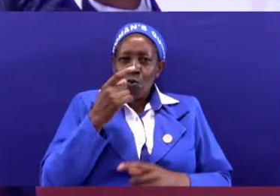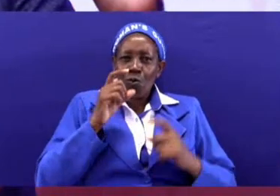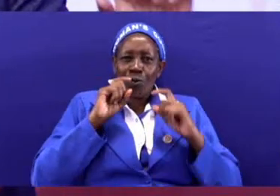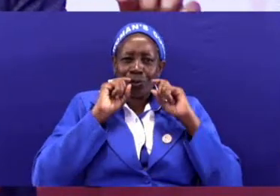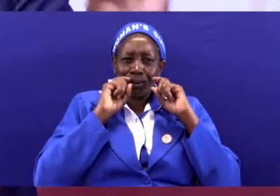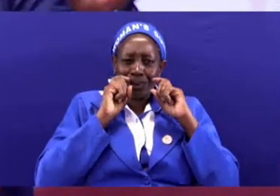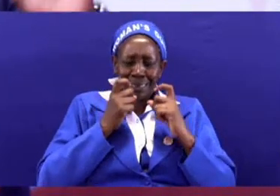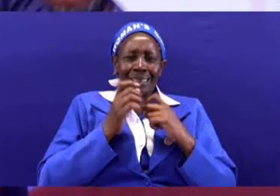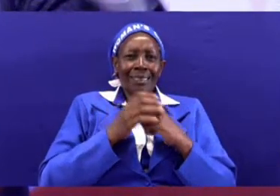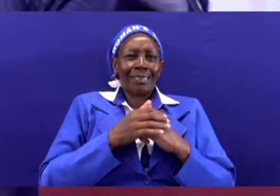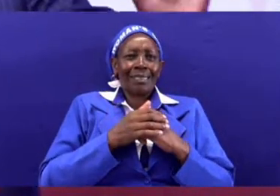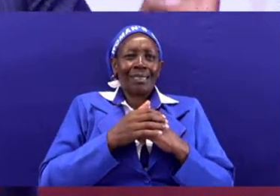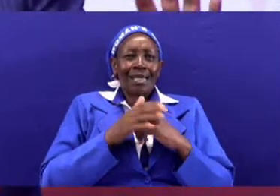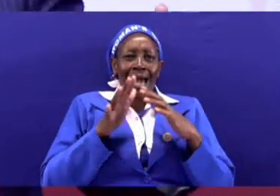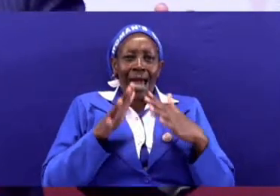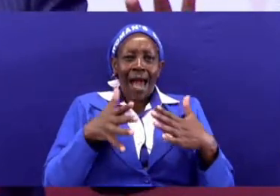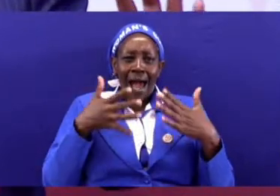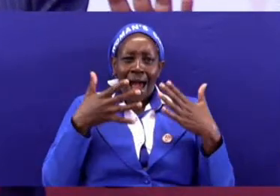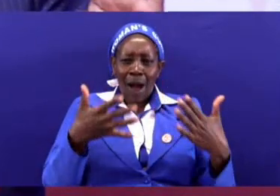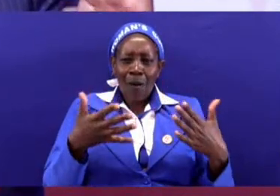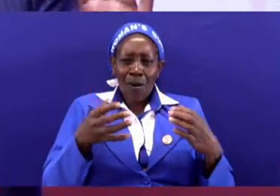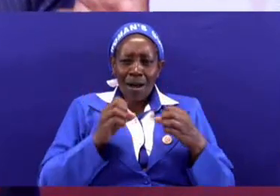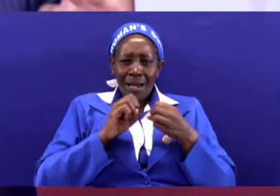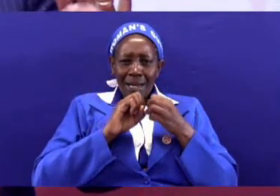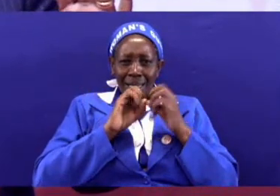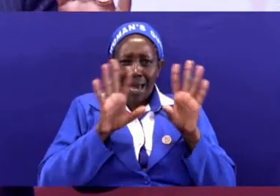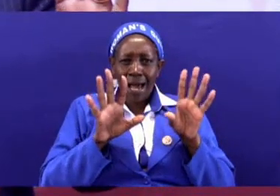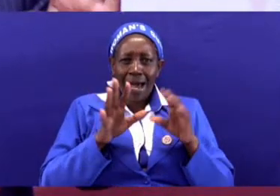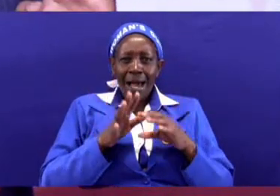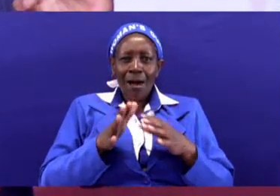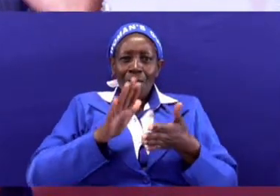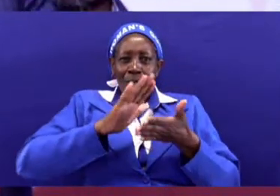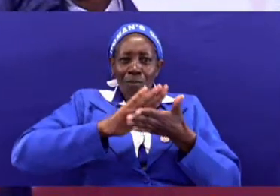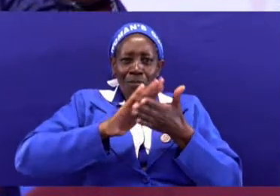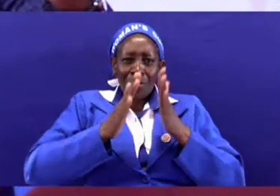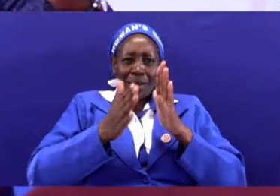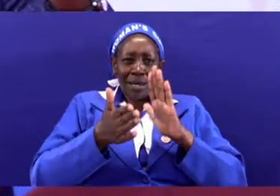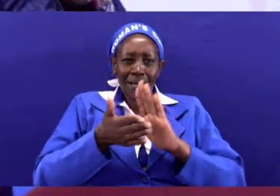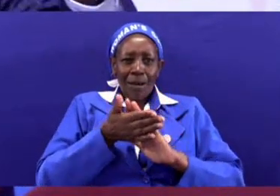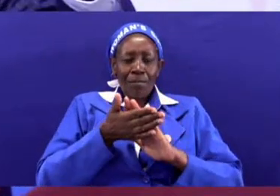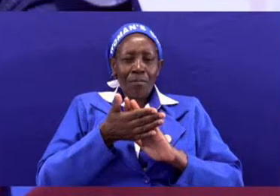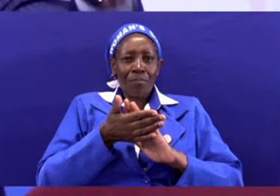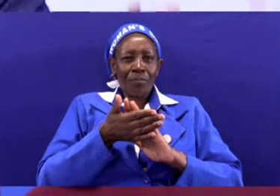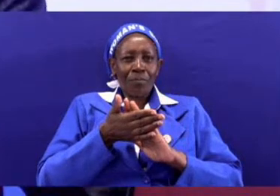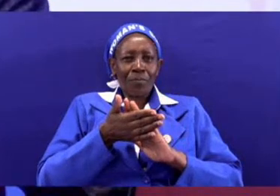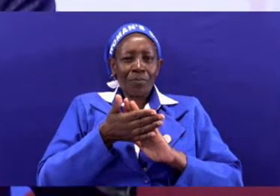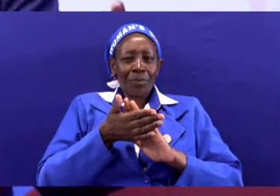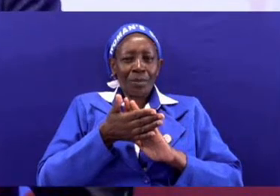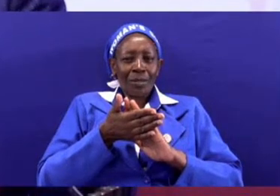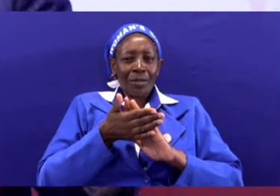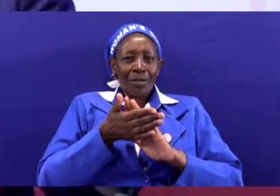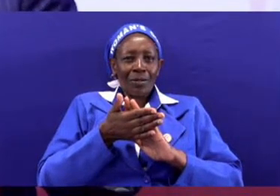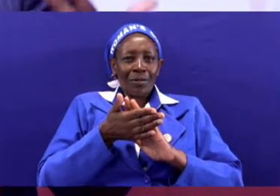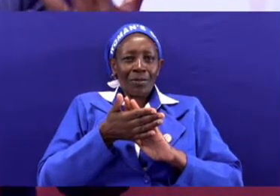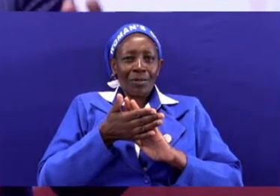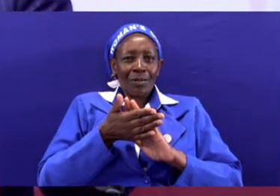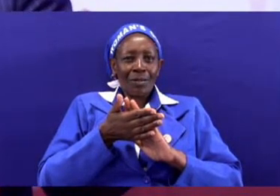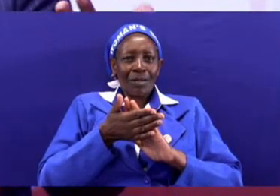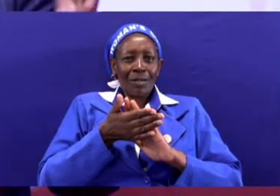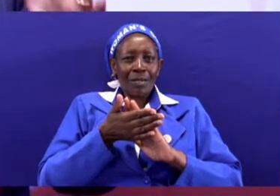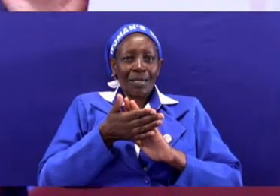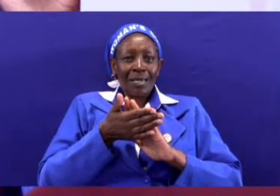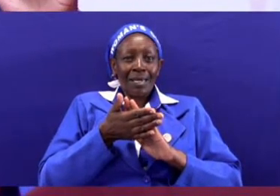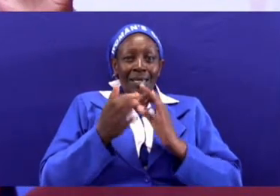is clear, the theological stance is clear, and that may come up to the PP at some point if it